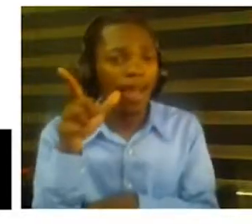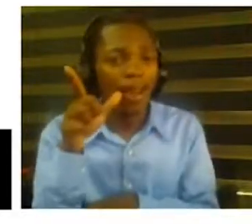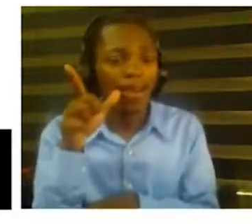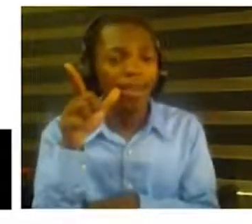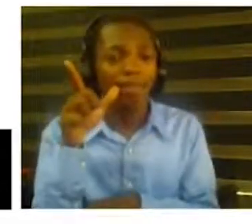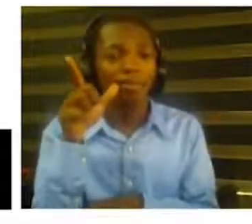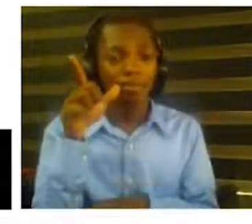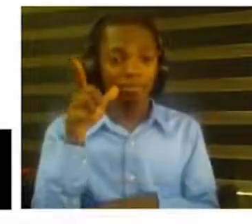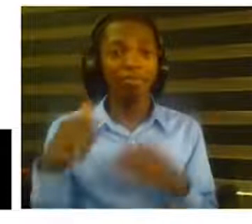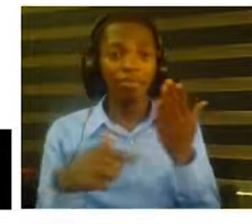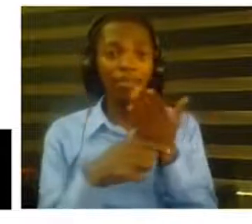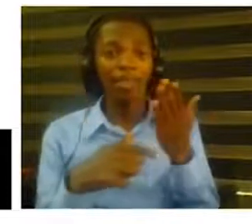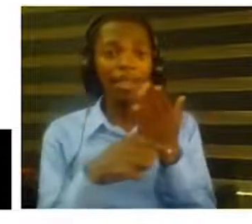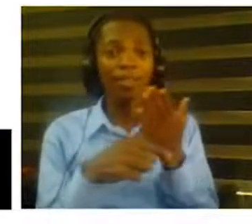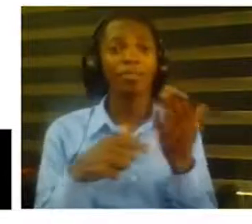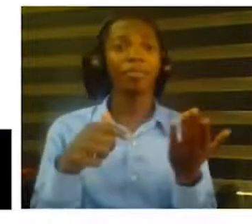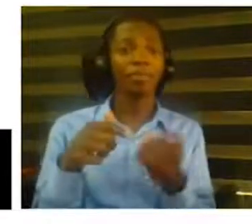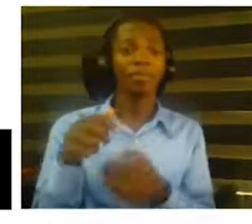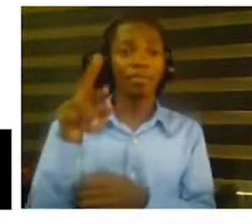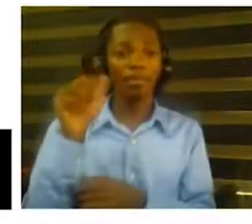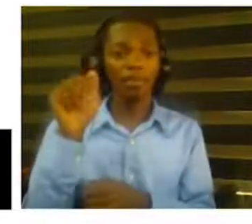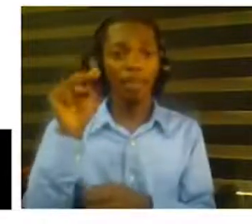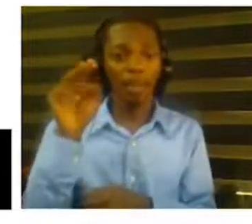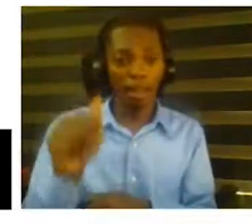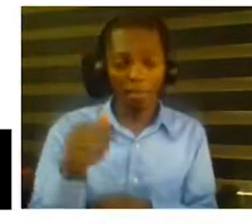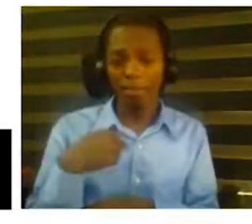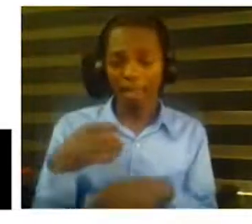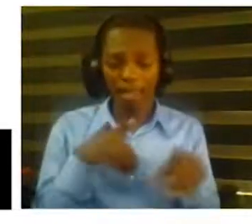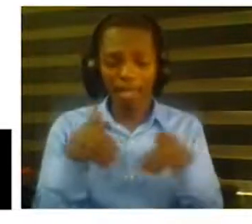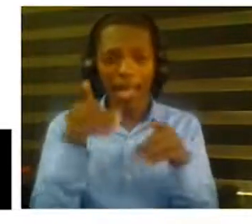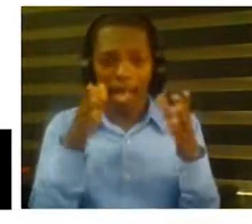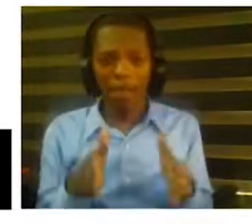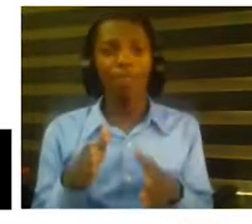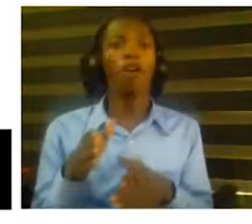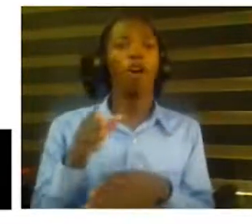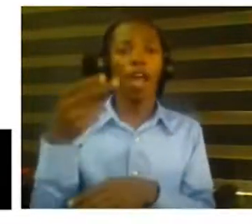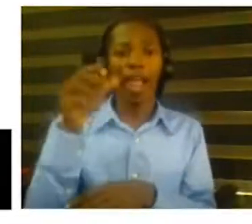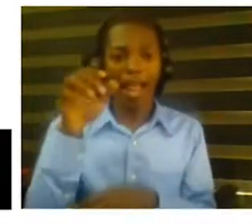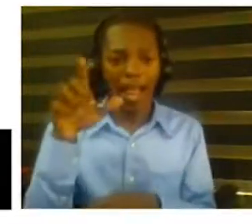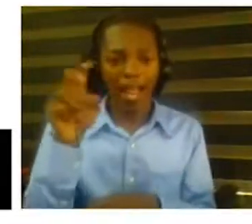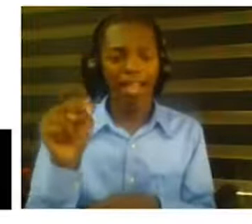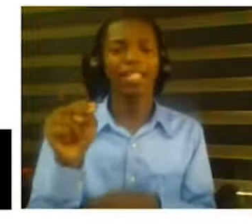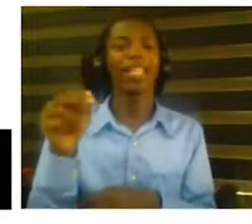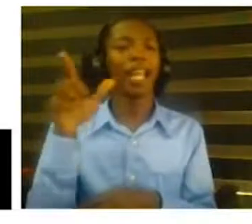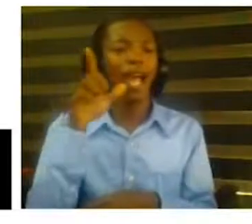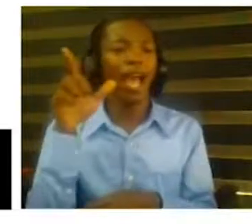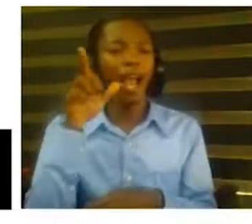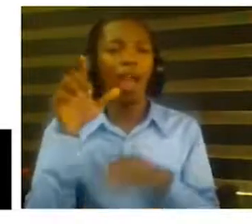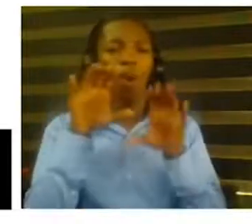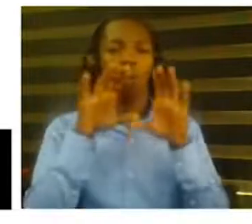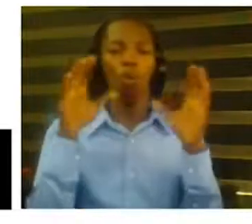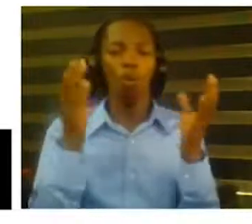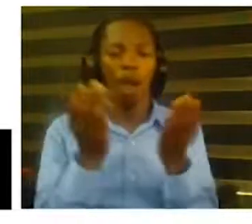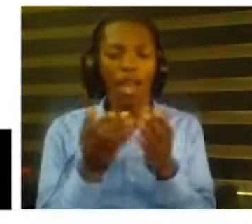I'm the director of the Helen Hamlyn Centre for Design at London's Royal College of Art. We exist for